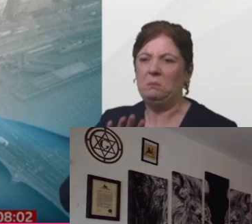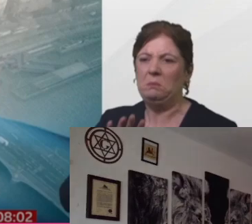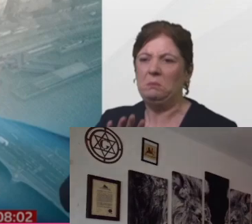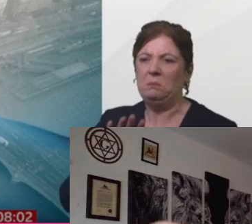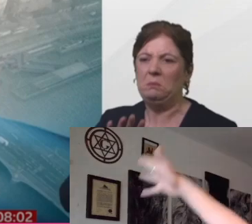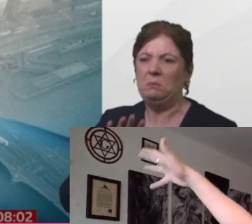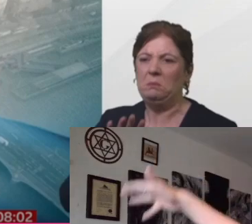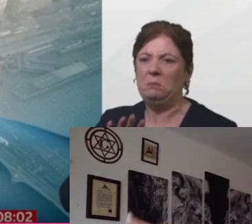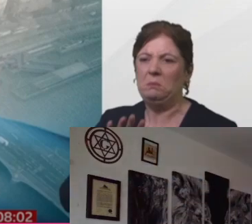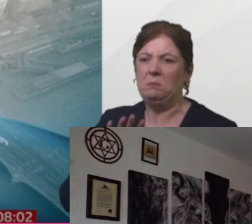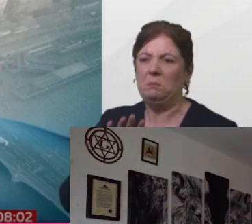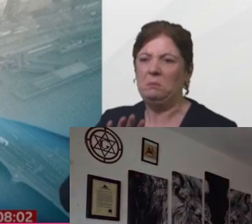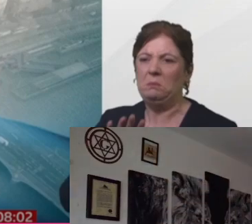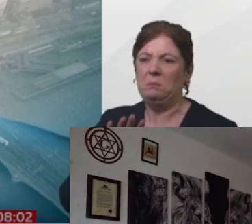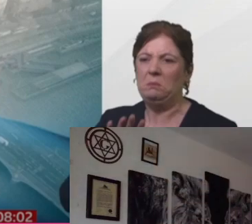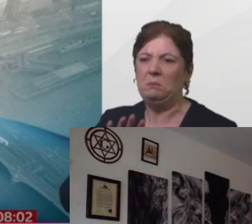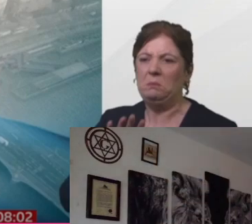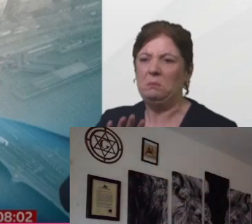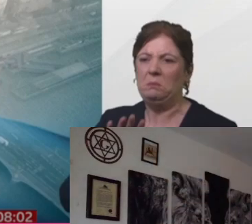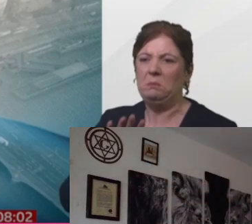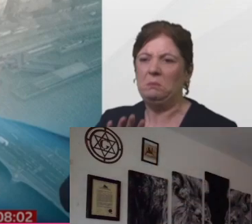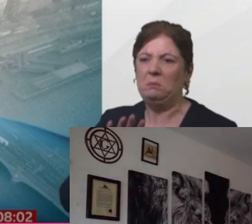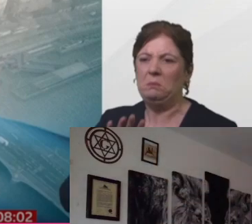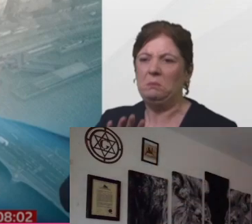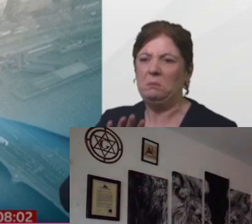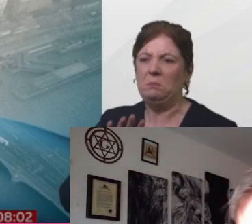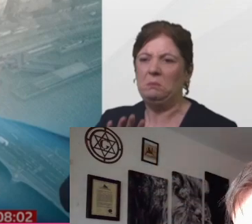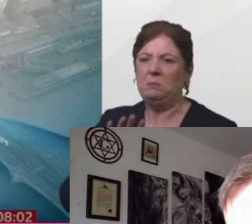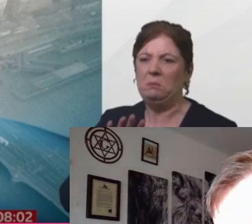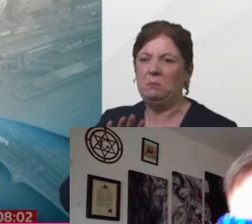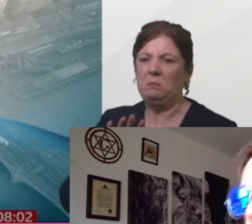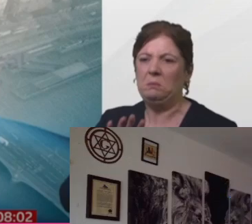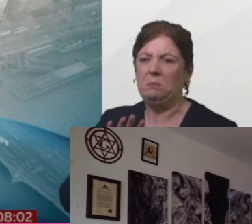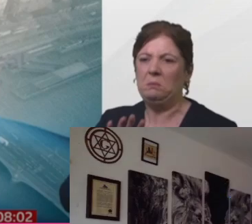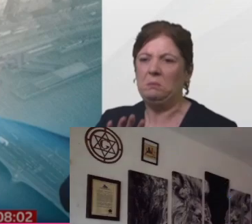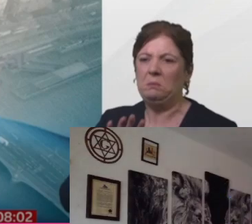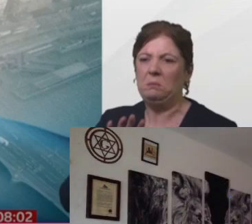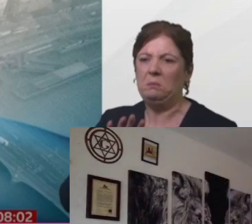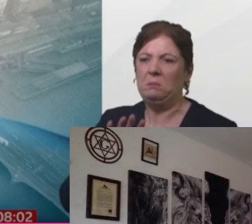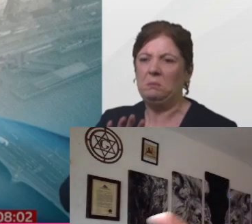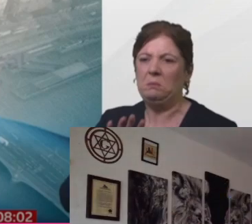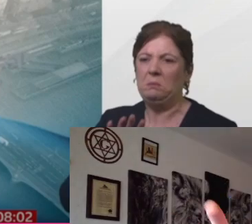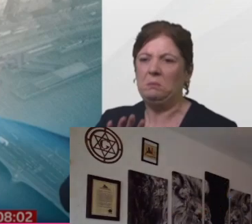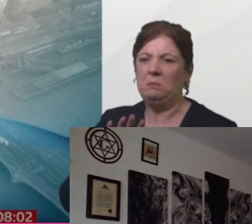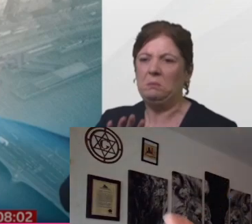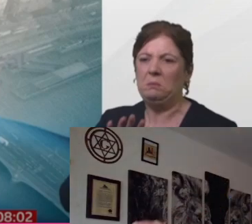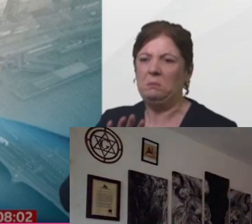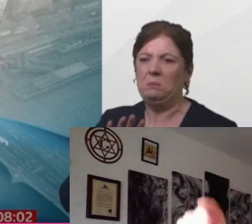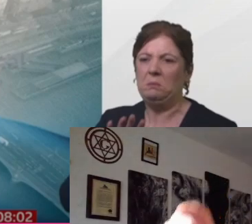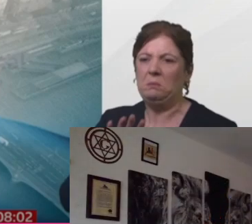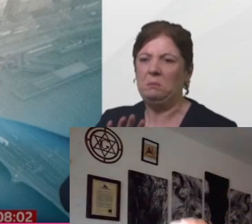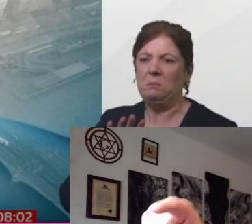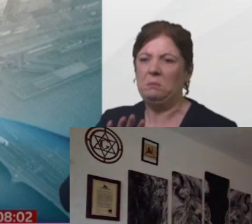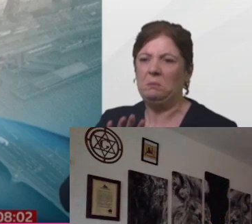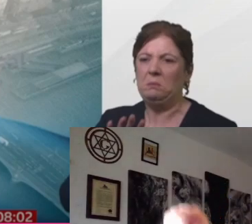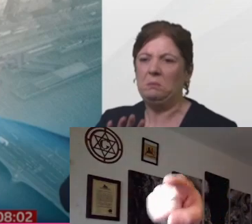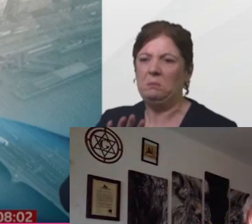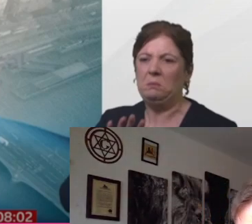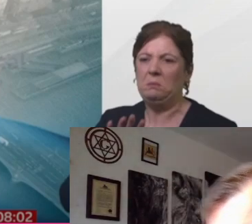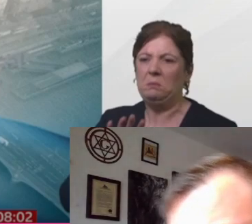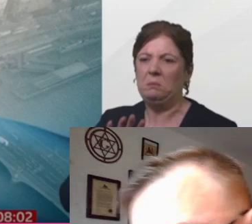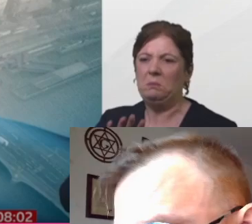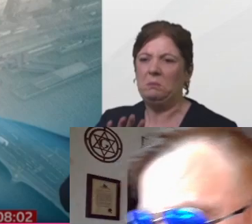No, you fuck off. You can't protest the word of God. It's the word of God. That's what you were about in the fucking first